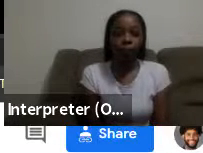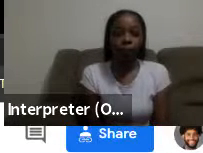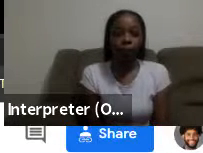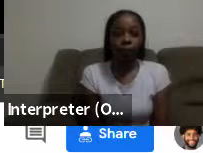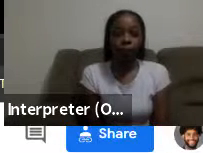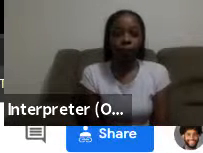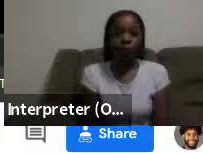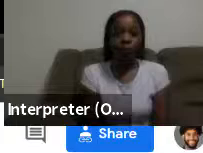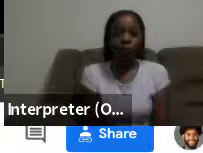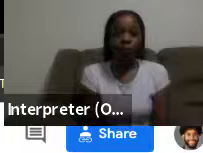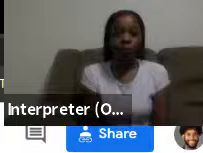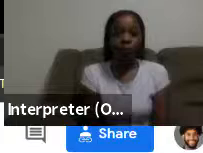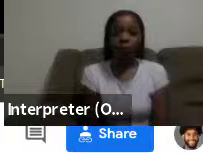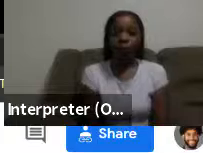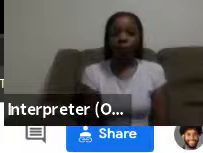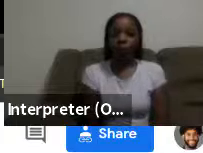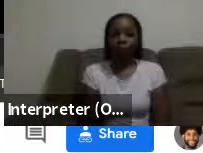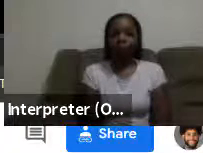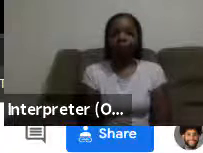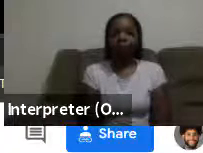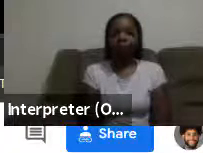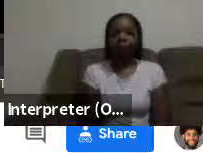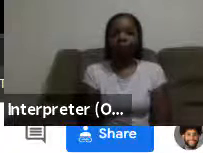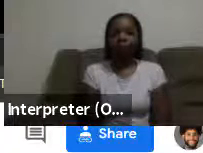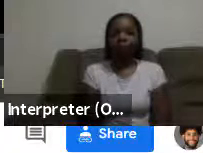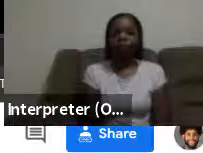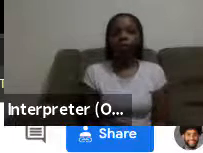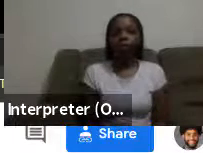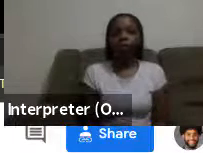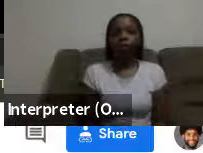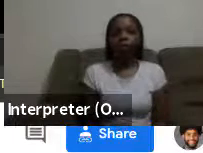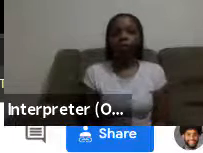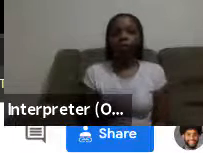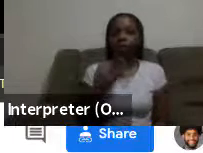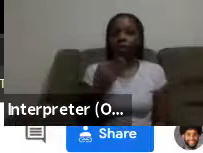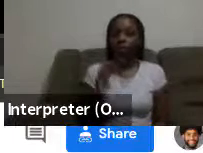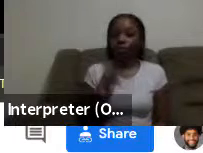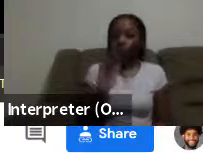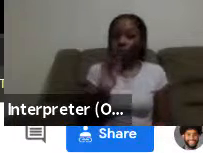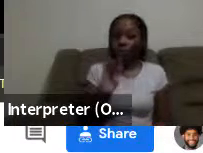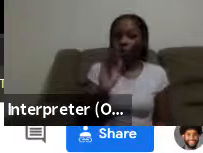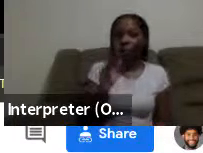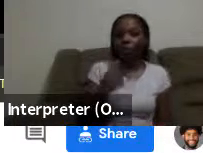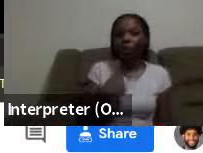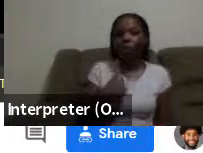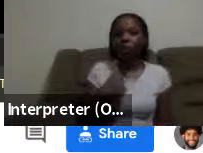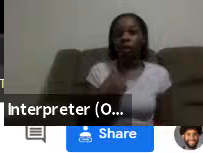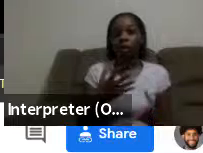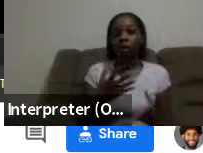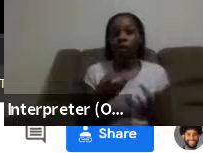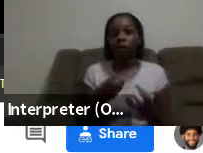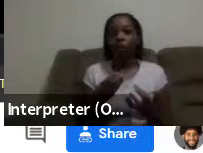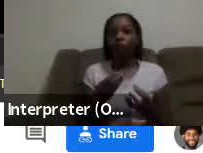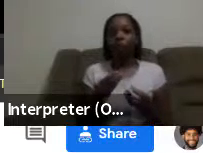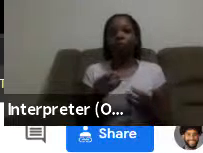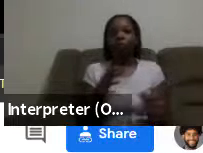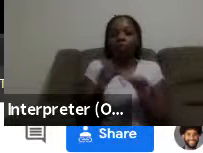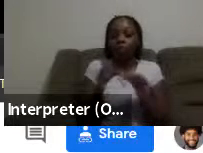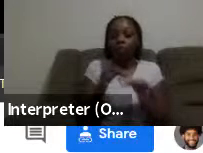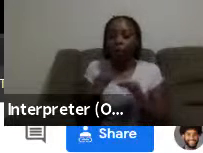the ledge as read. Thanks for scrolling up. I'm now going to kind of give you the non-technical explanation.